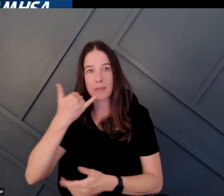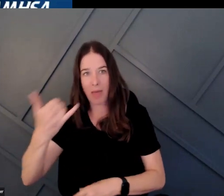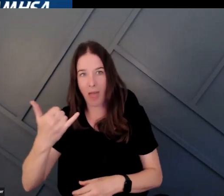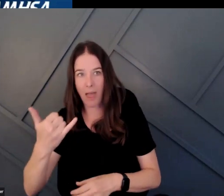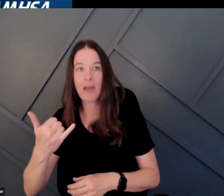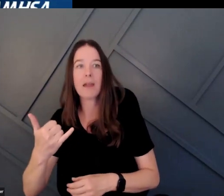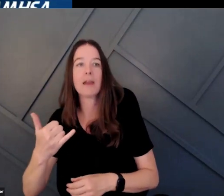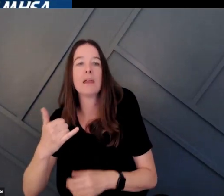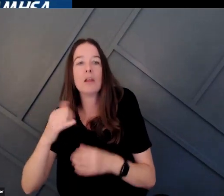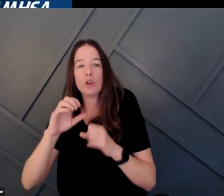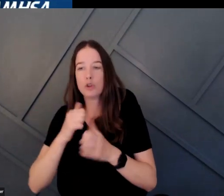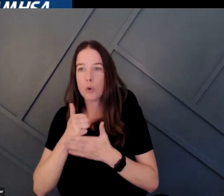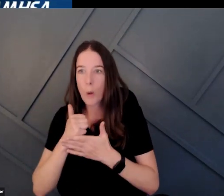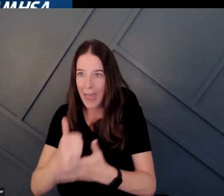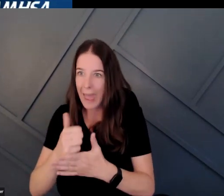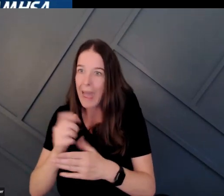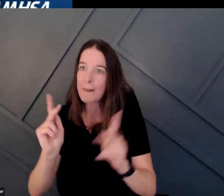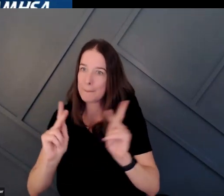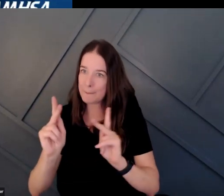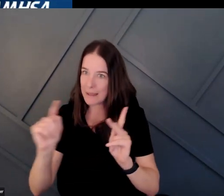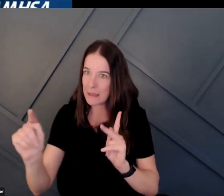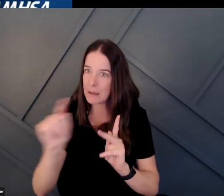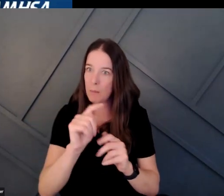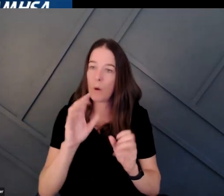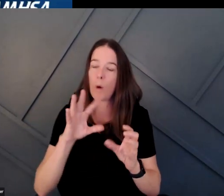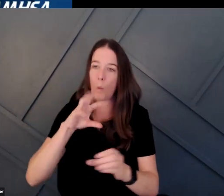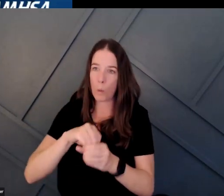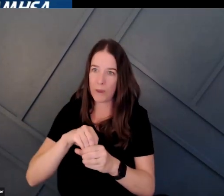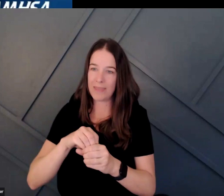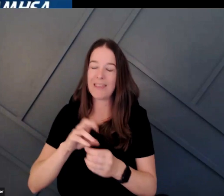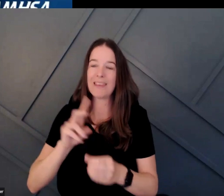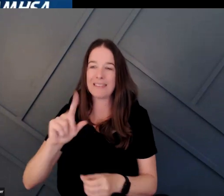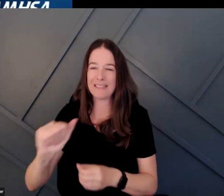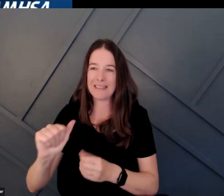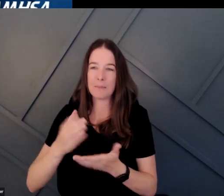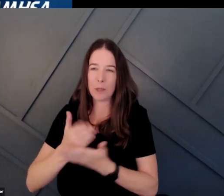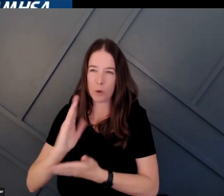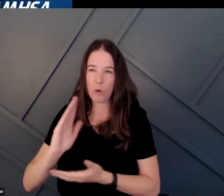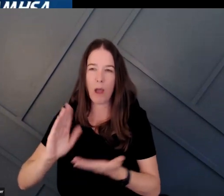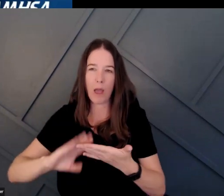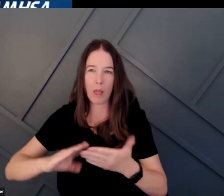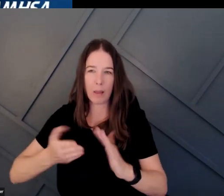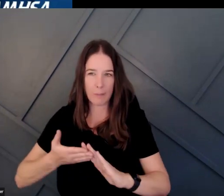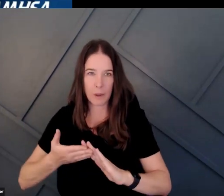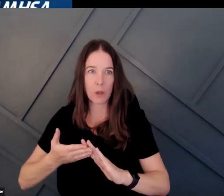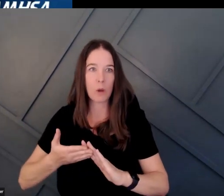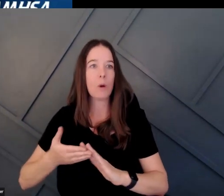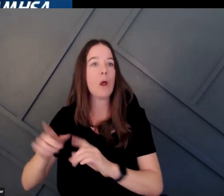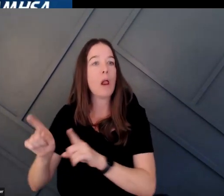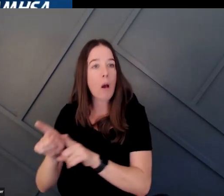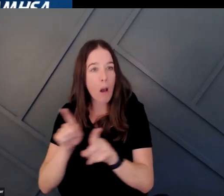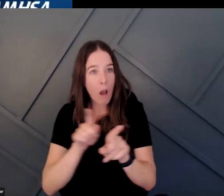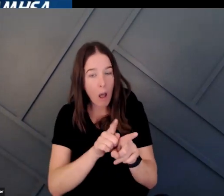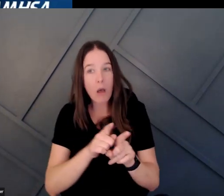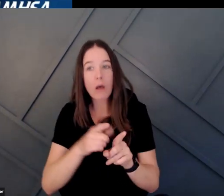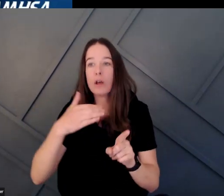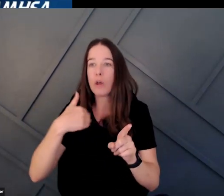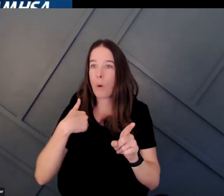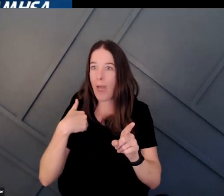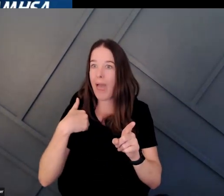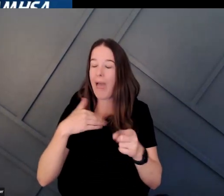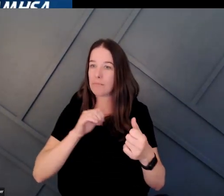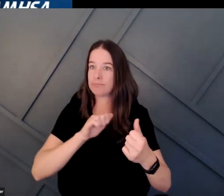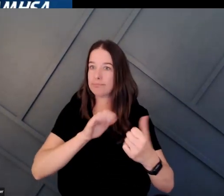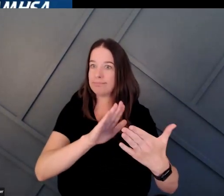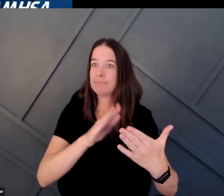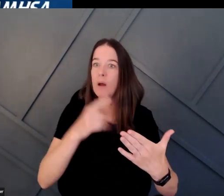in part because it has an interface for people who are deaf and hard of hearing that I have heard wonderful feedback on. The